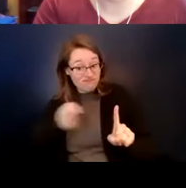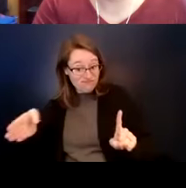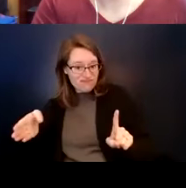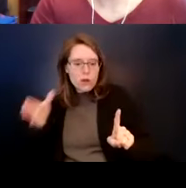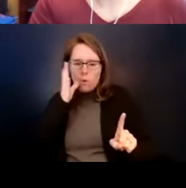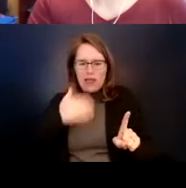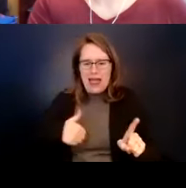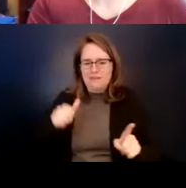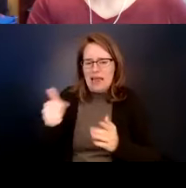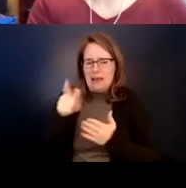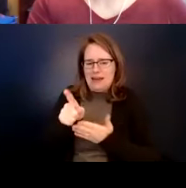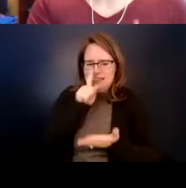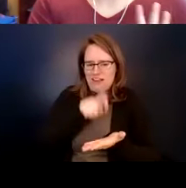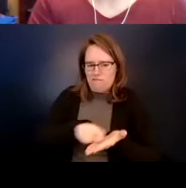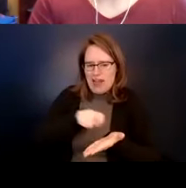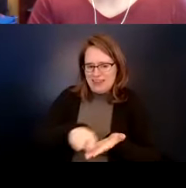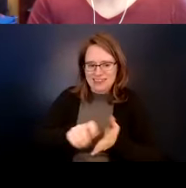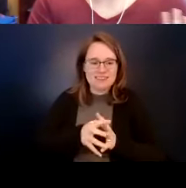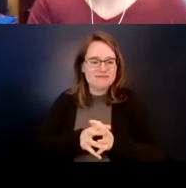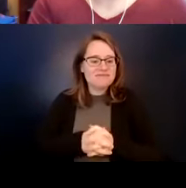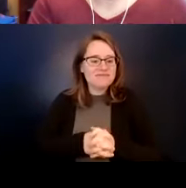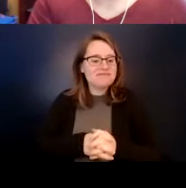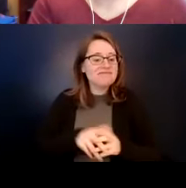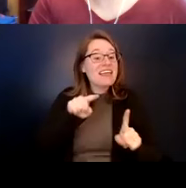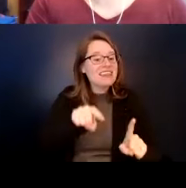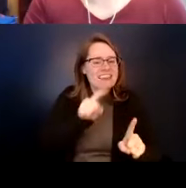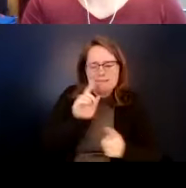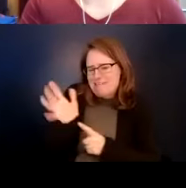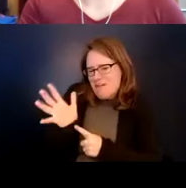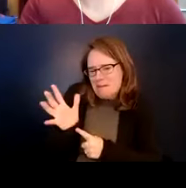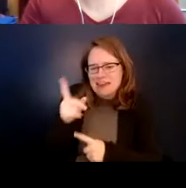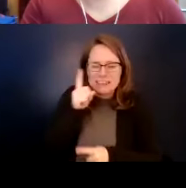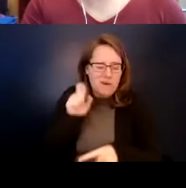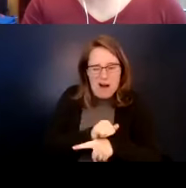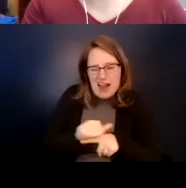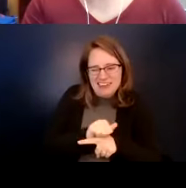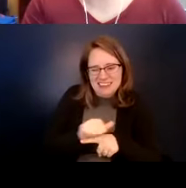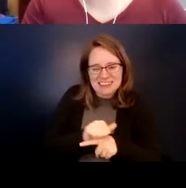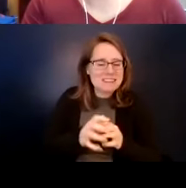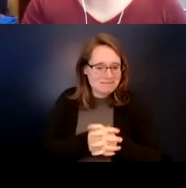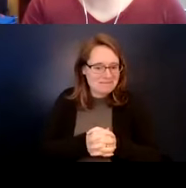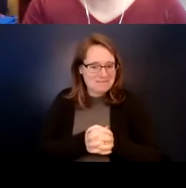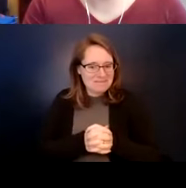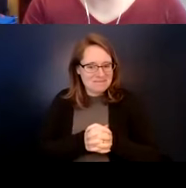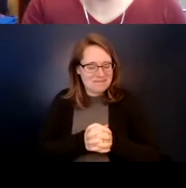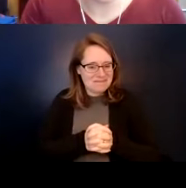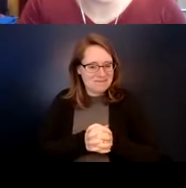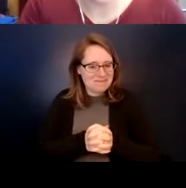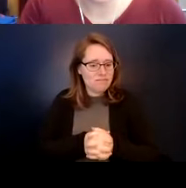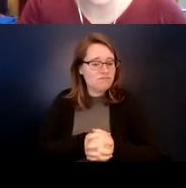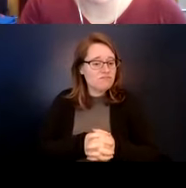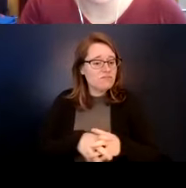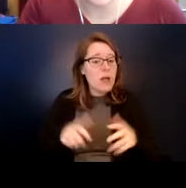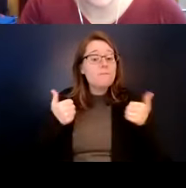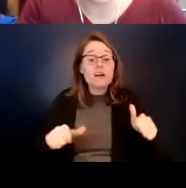writing time. This one's just going to have 5 because it's practice. But during those minutes, try to keep your hand moving